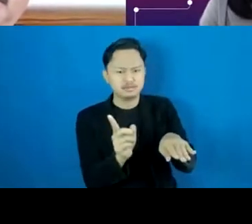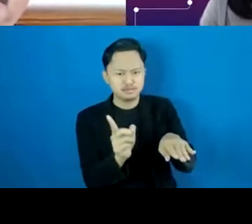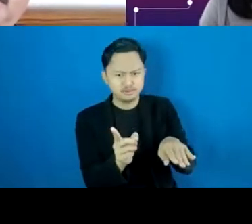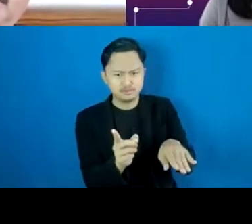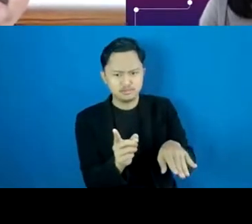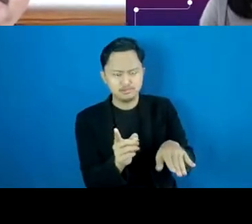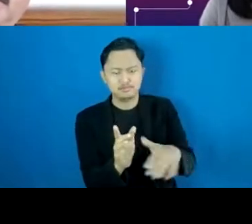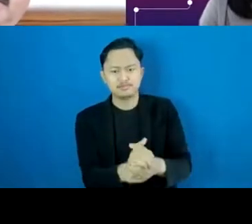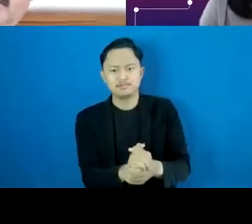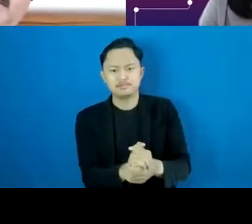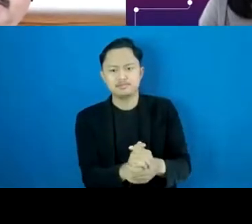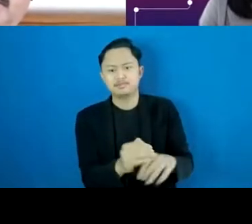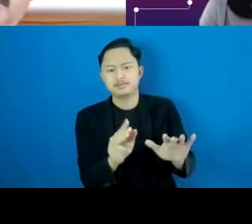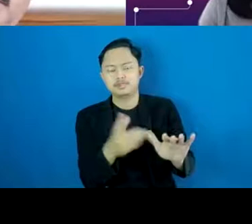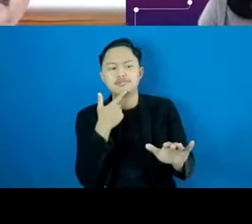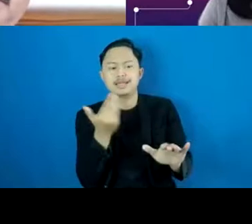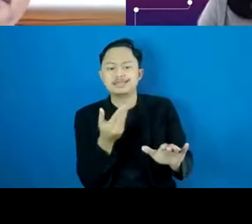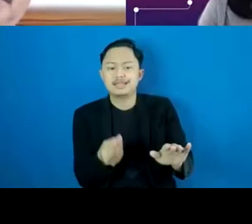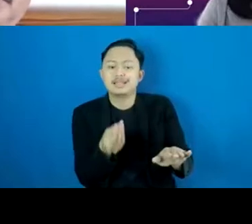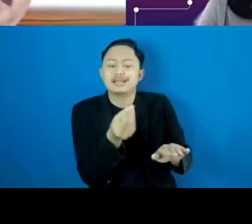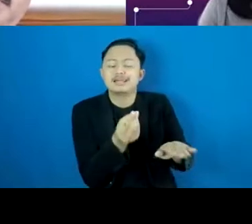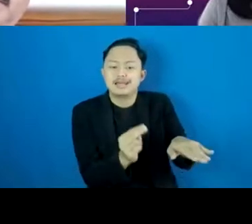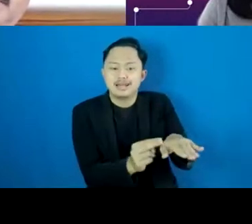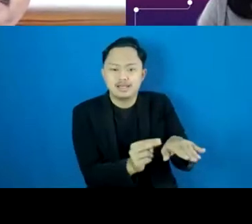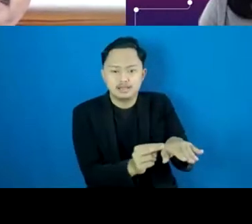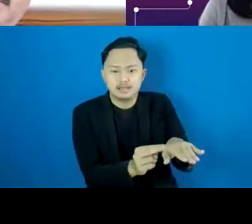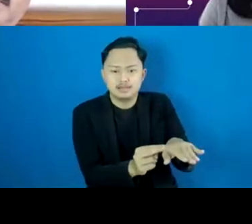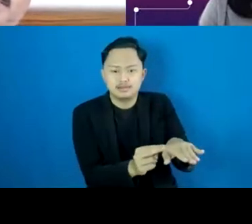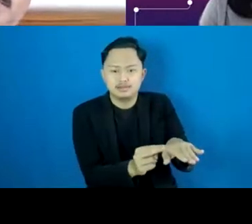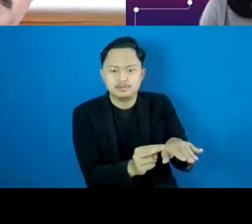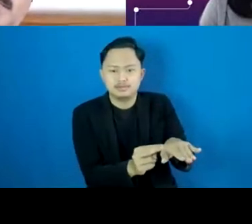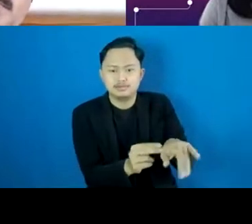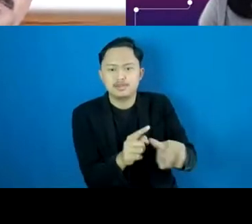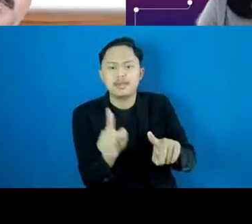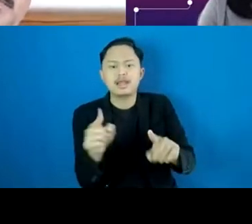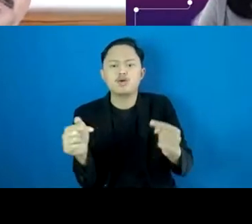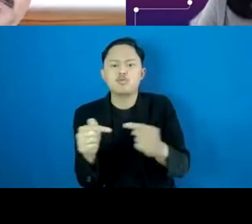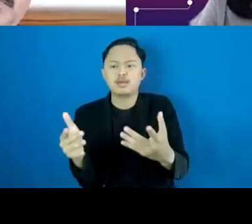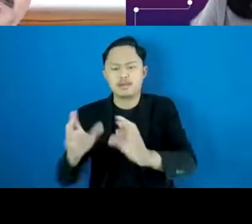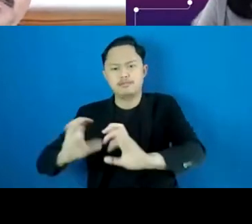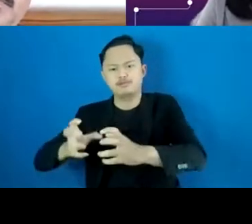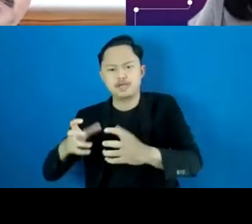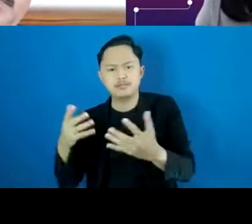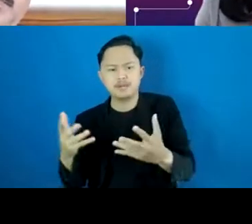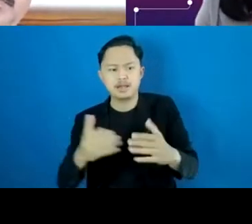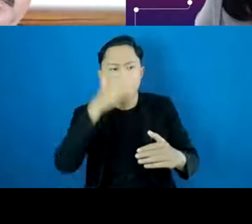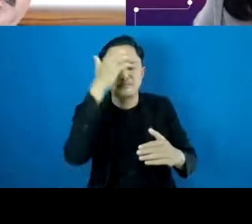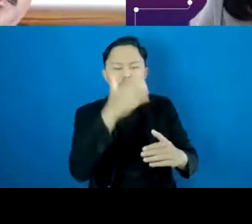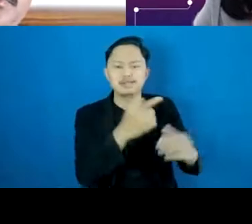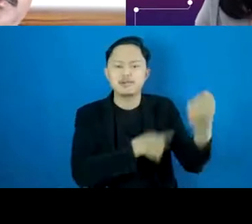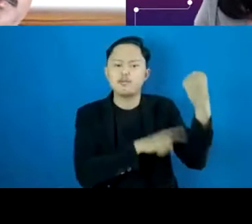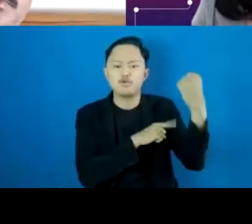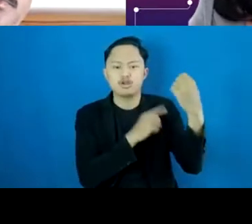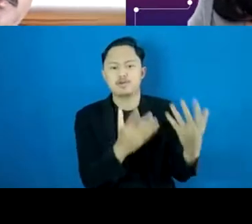was providing the power to the depot was actually also catering to an industrial area, which had a